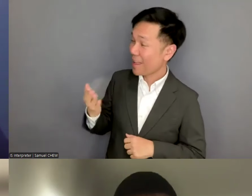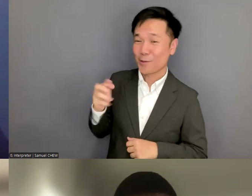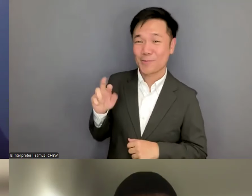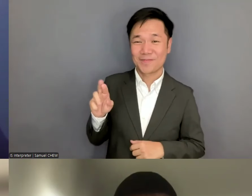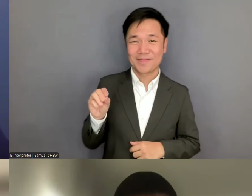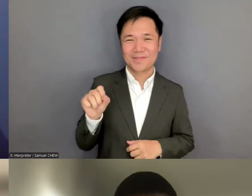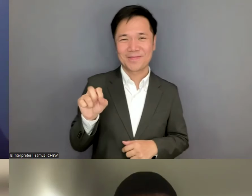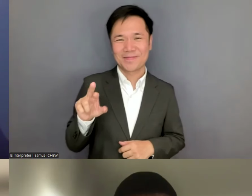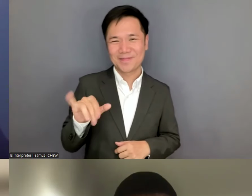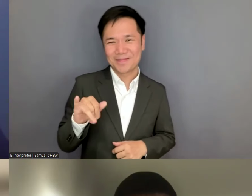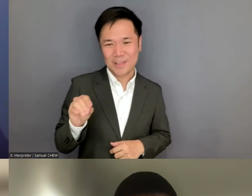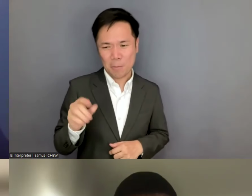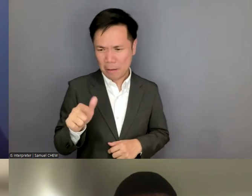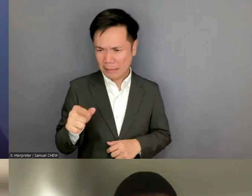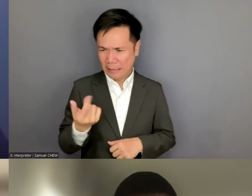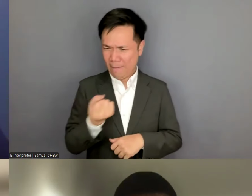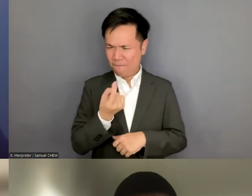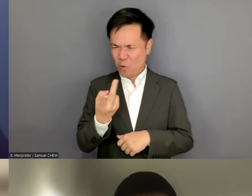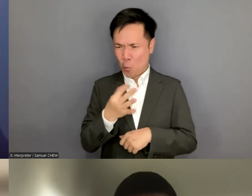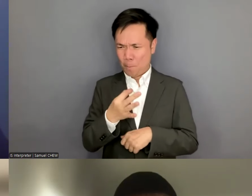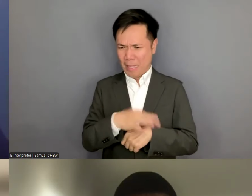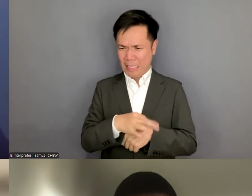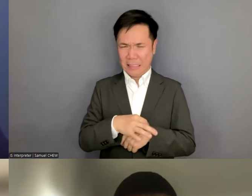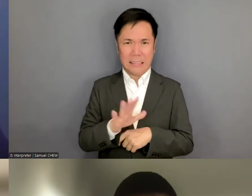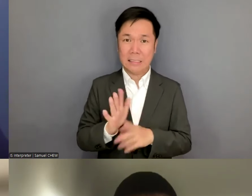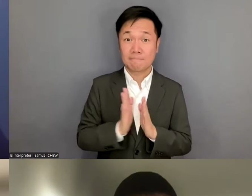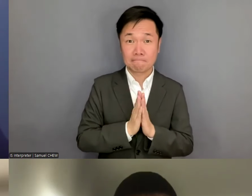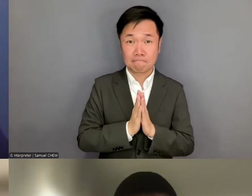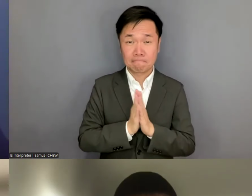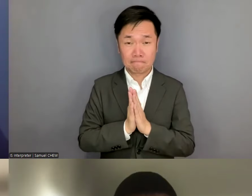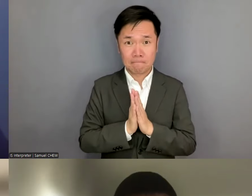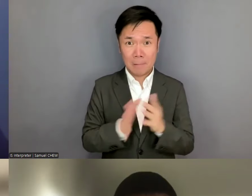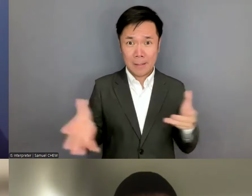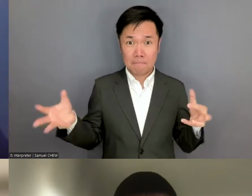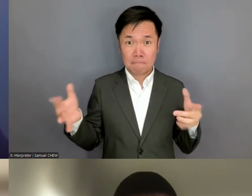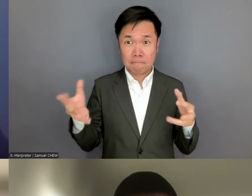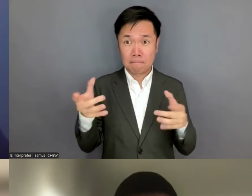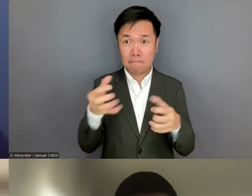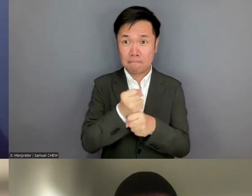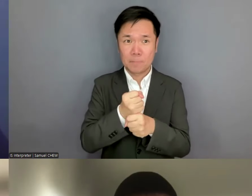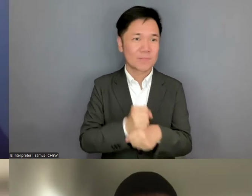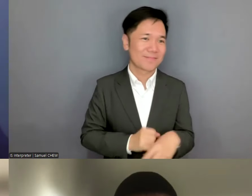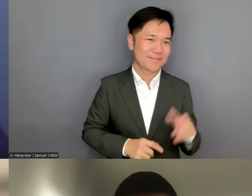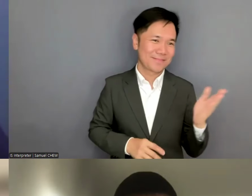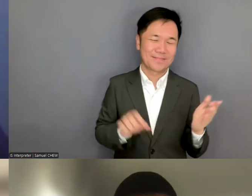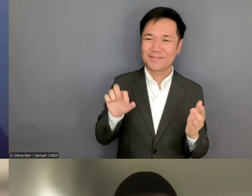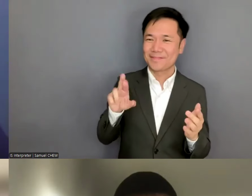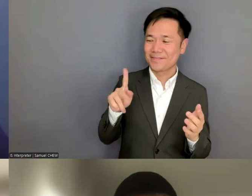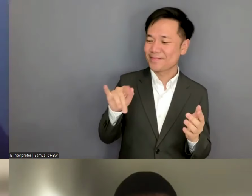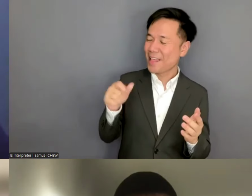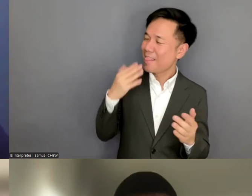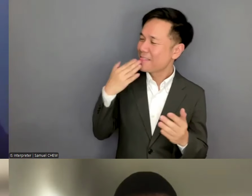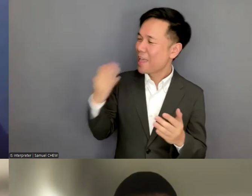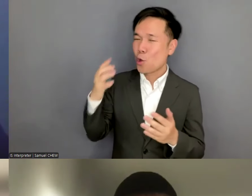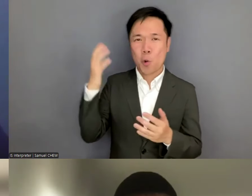to you. I think we just have a few minutes left, so we may need to start wrapping up. Yes, thank you so much, Greta, for providing